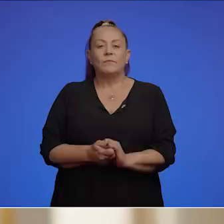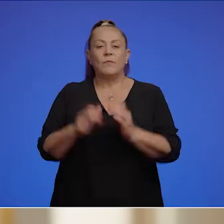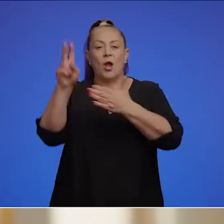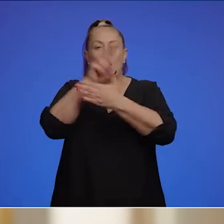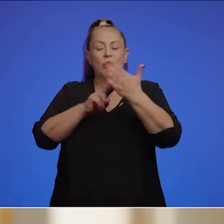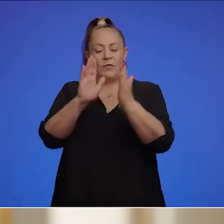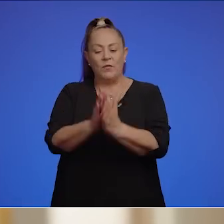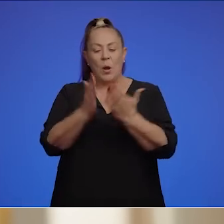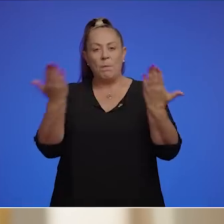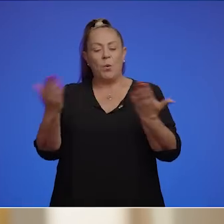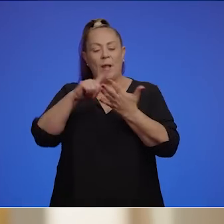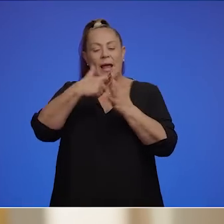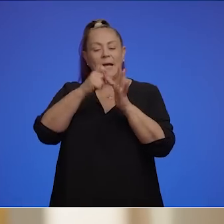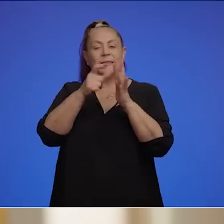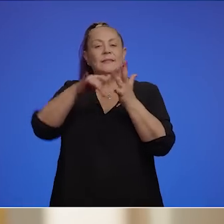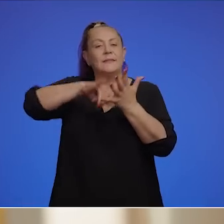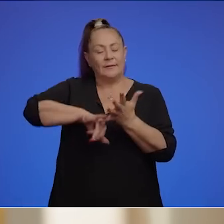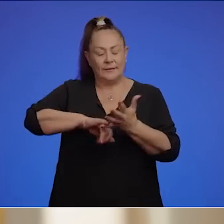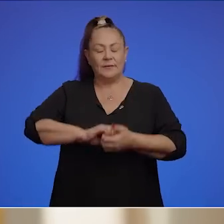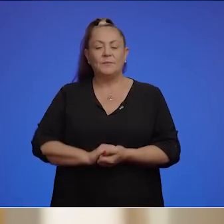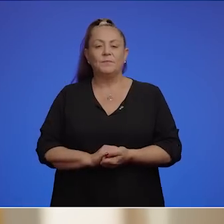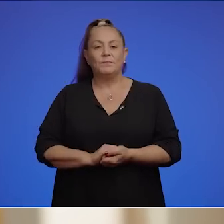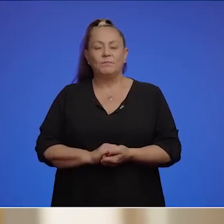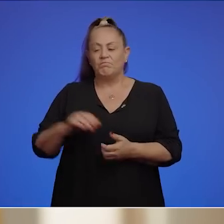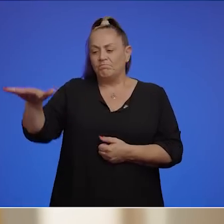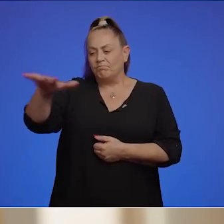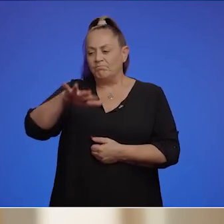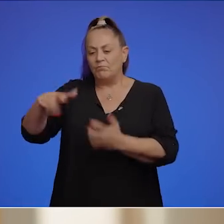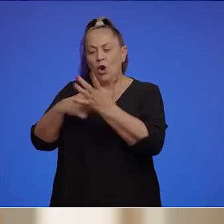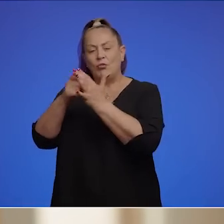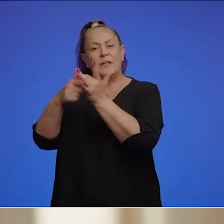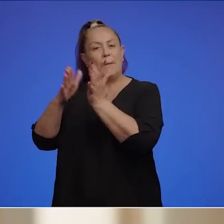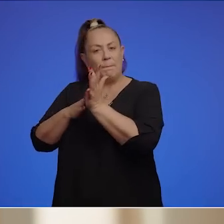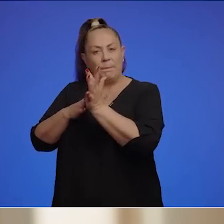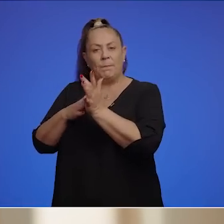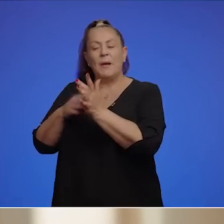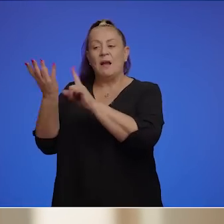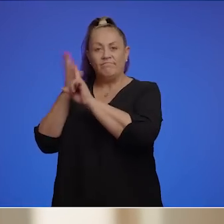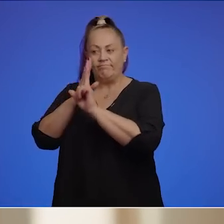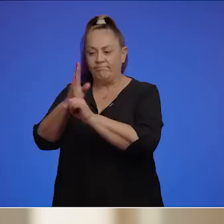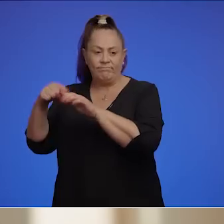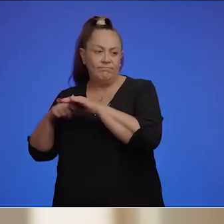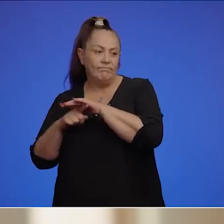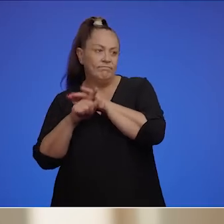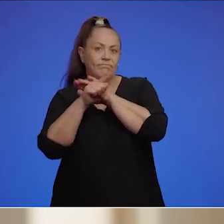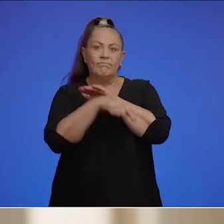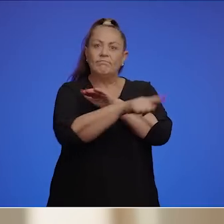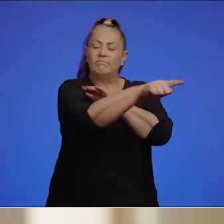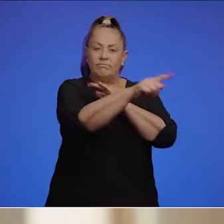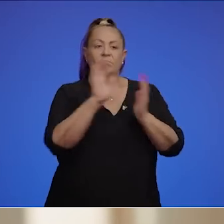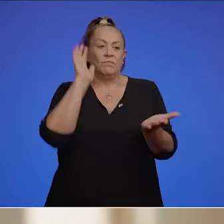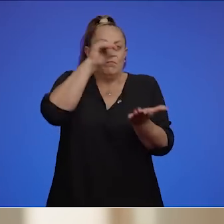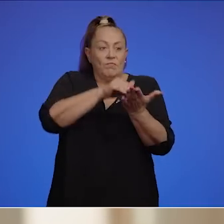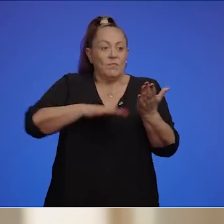A reading from the book of Exodus. From Rephidim, the Israelites set out again. And when they reached